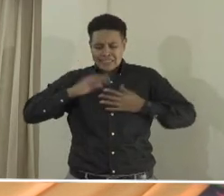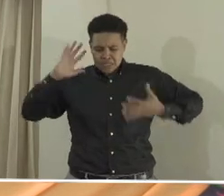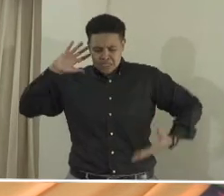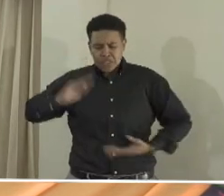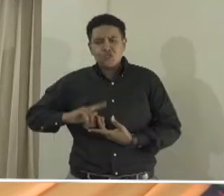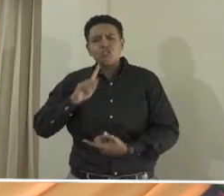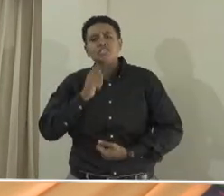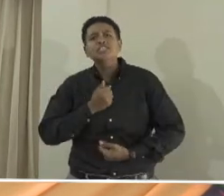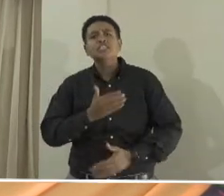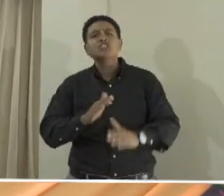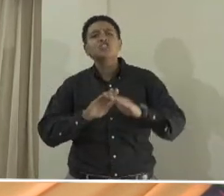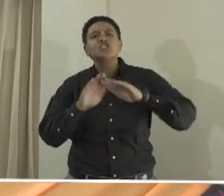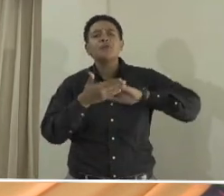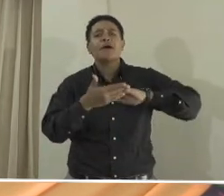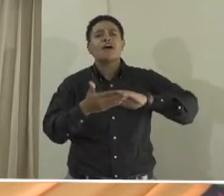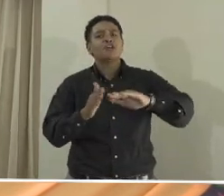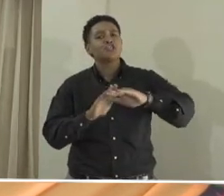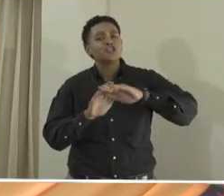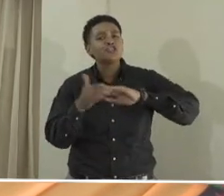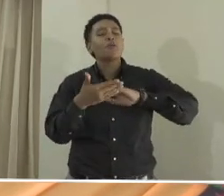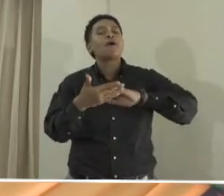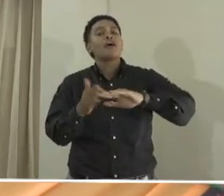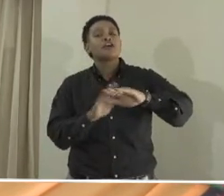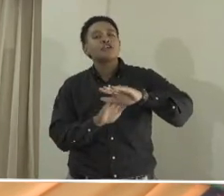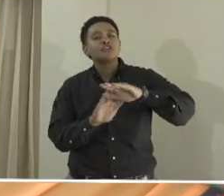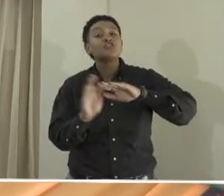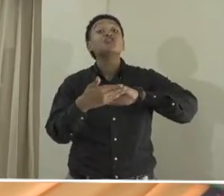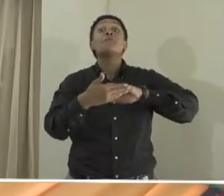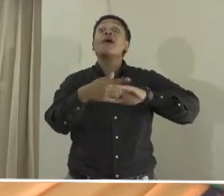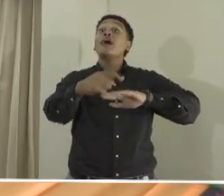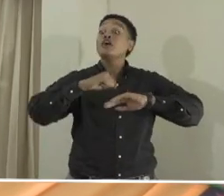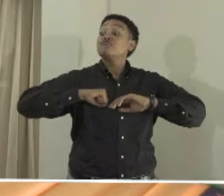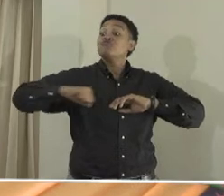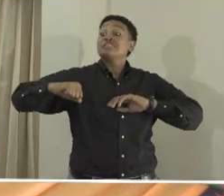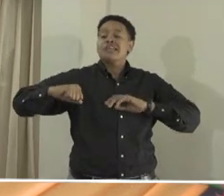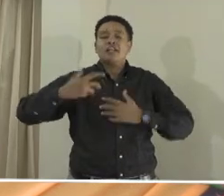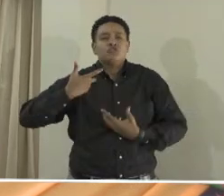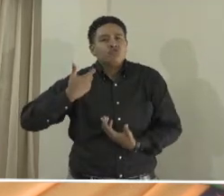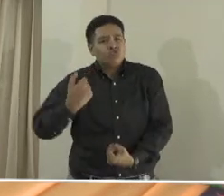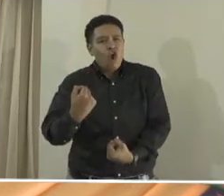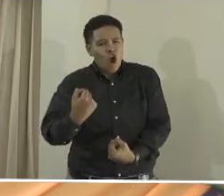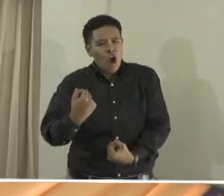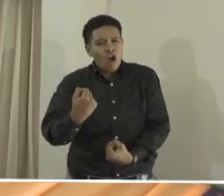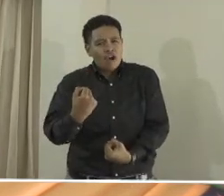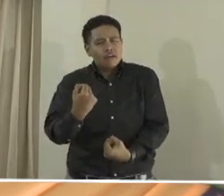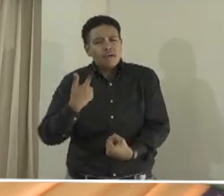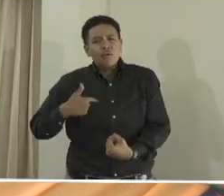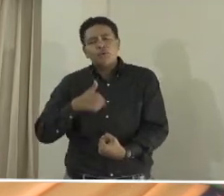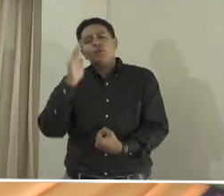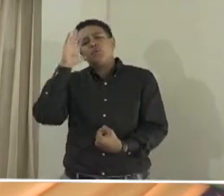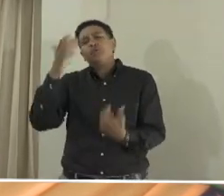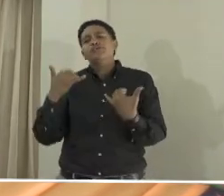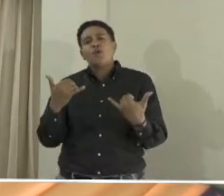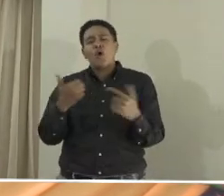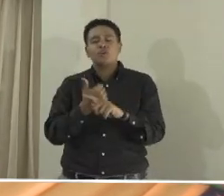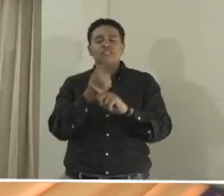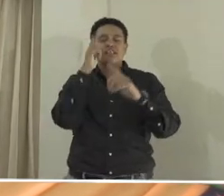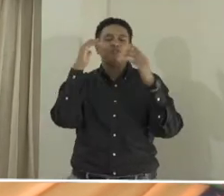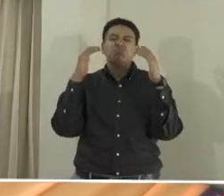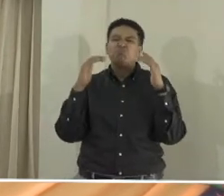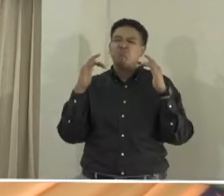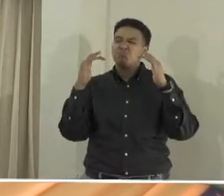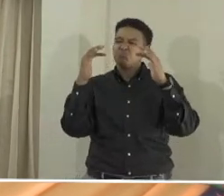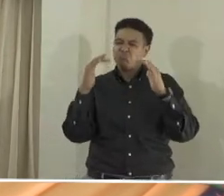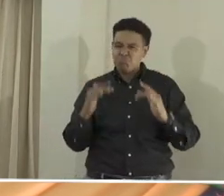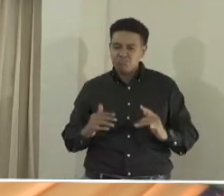Jamaica, Jamaica, resilient and strong. We're going to move our